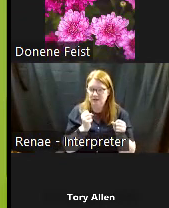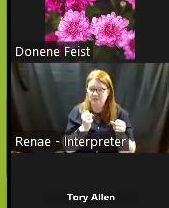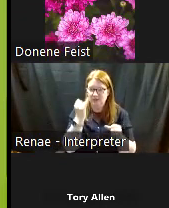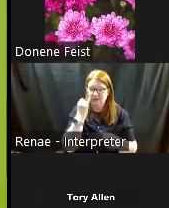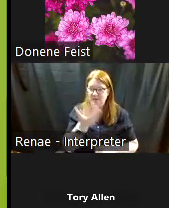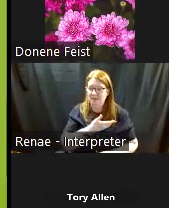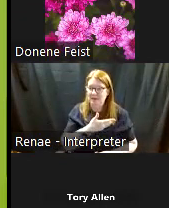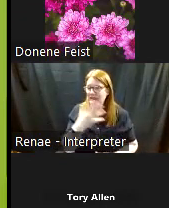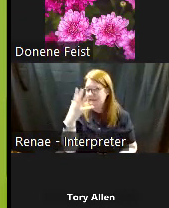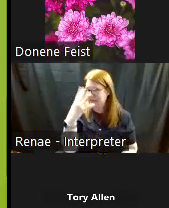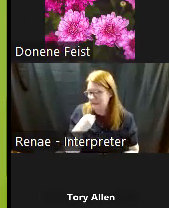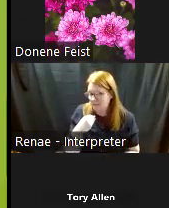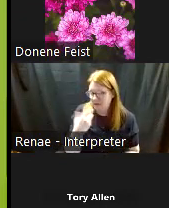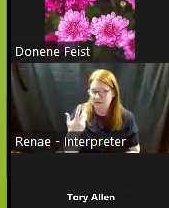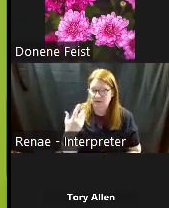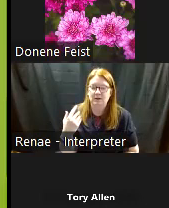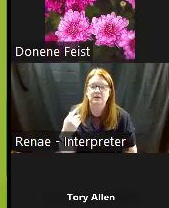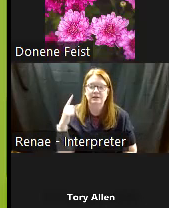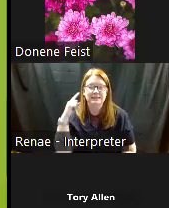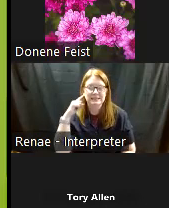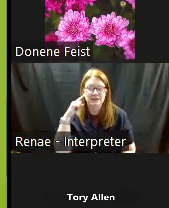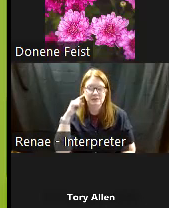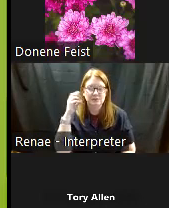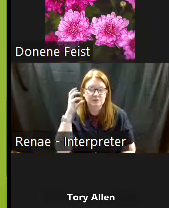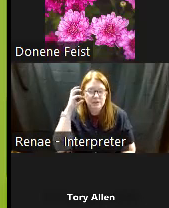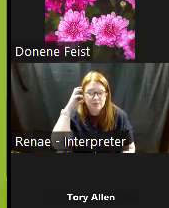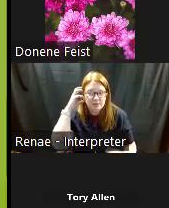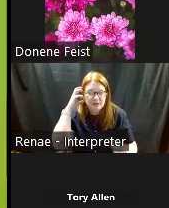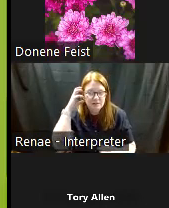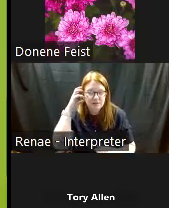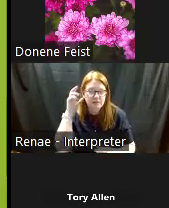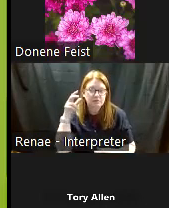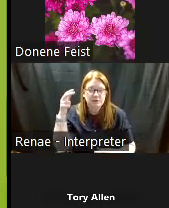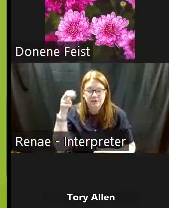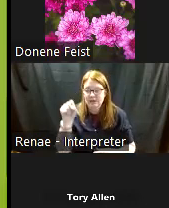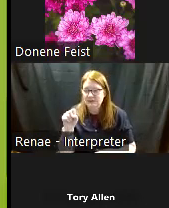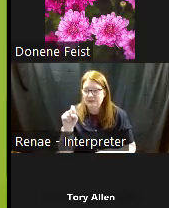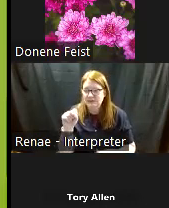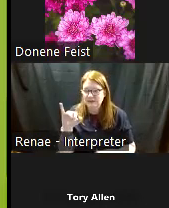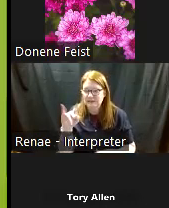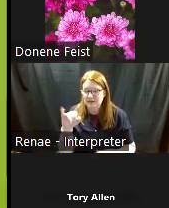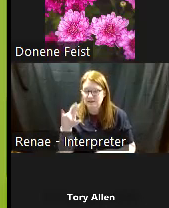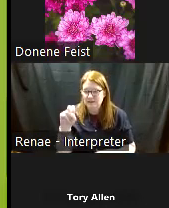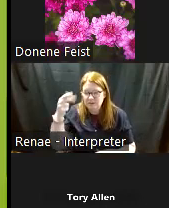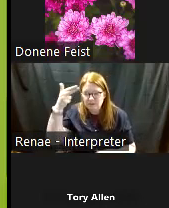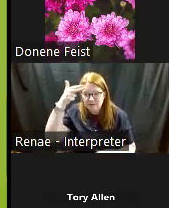is sleeping. So we play sounds through tiny little baby earphones and use little stickers called electrodes to record the hearing